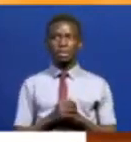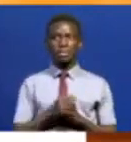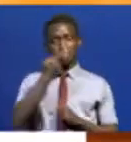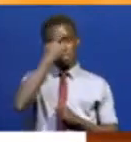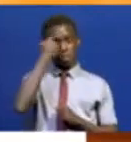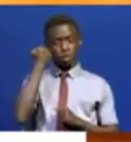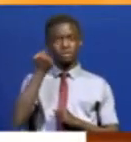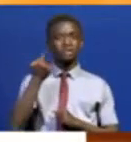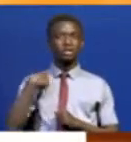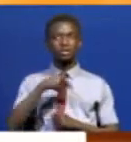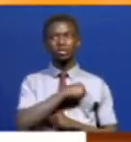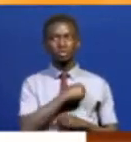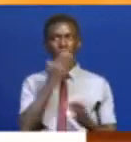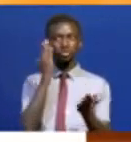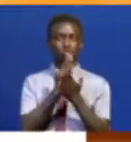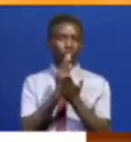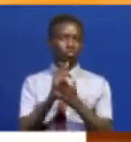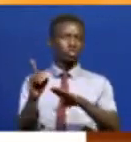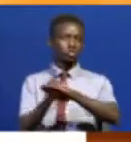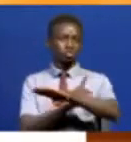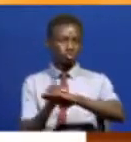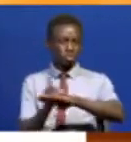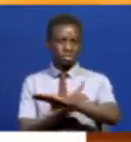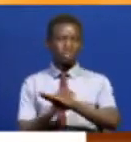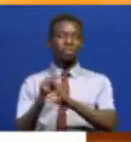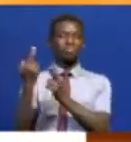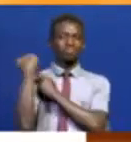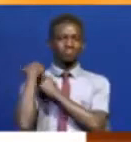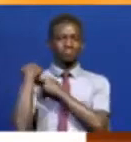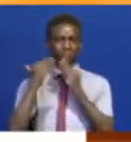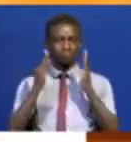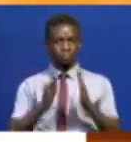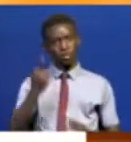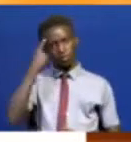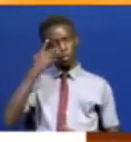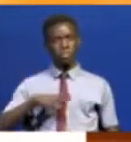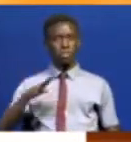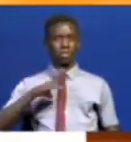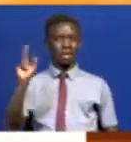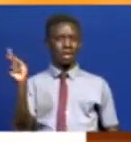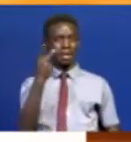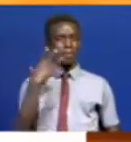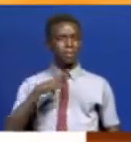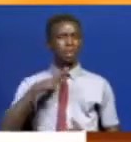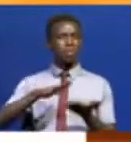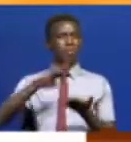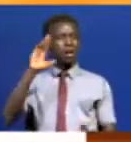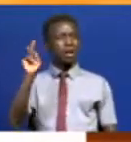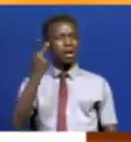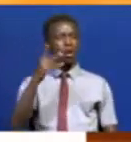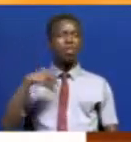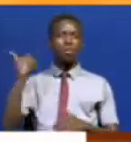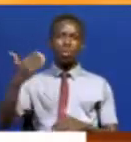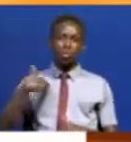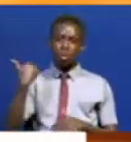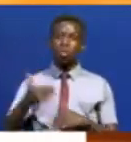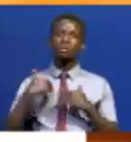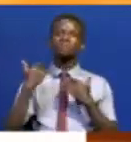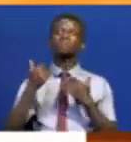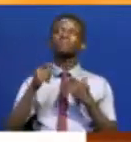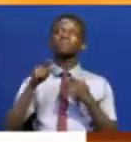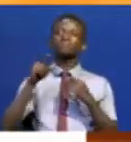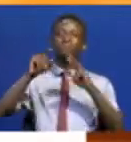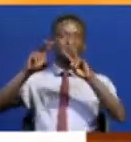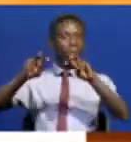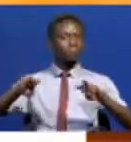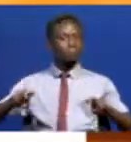Because we are duty bearers for the people of Kenya, the people of Kenya are more fundamental, and the people of Kenya nearest to